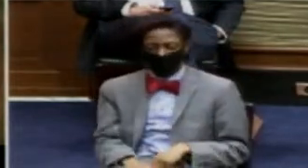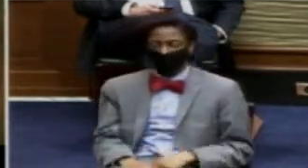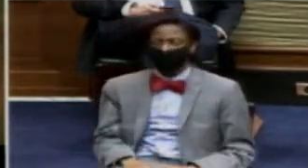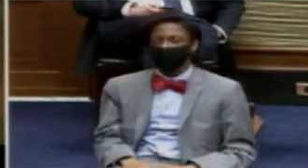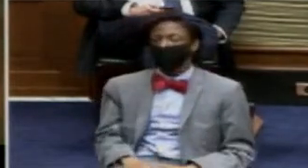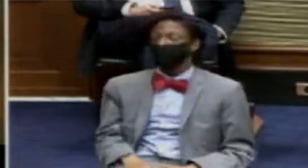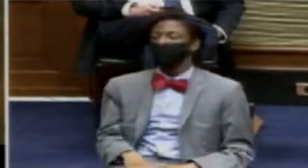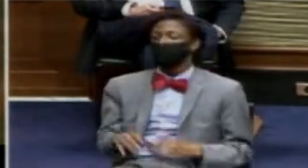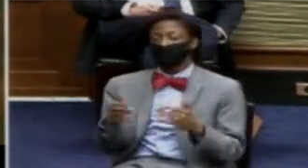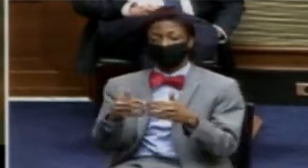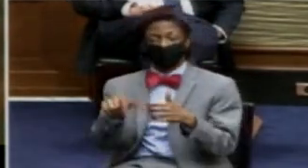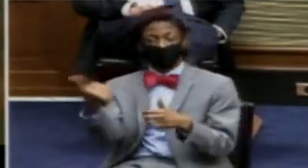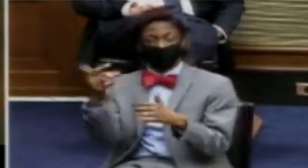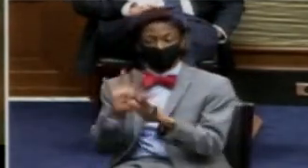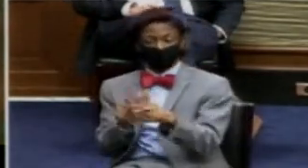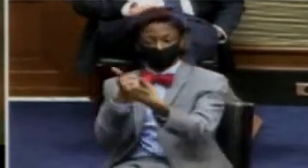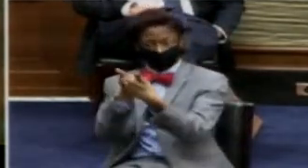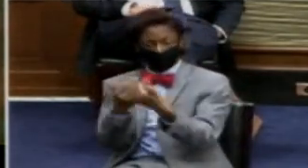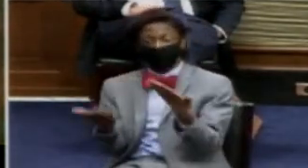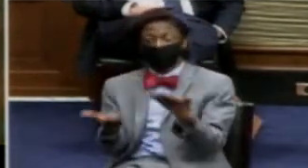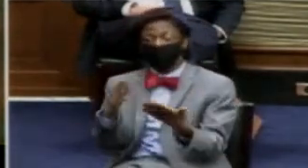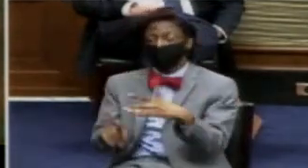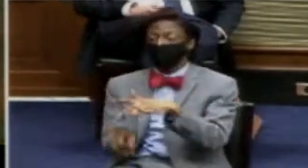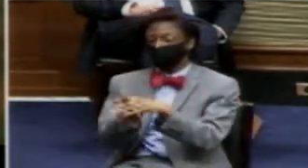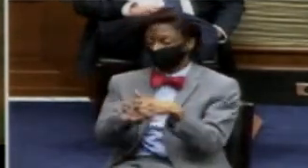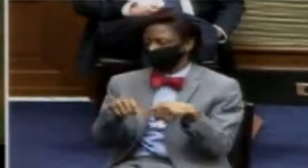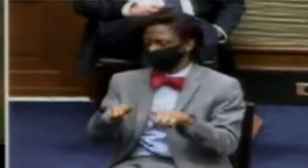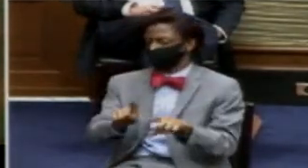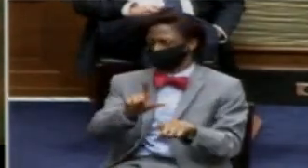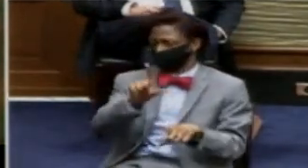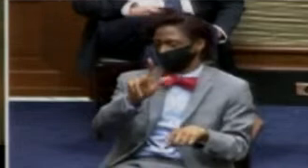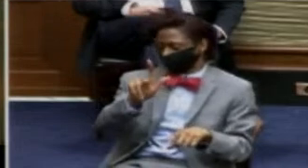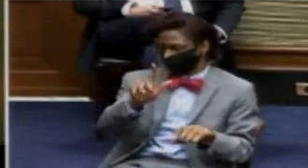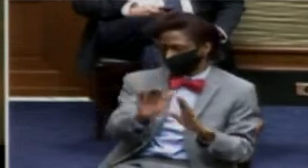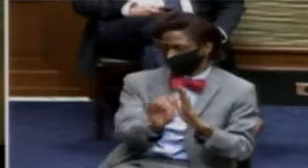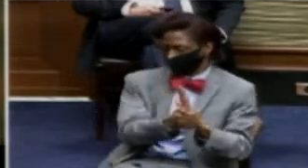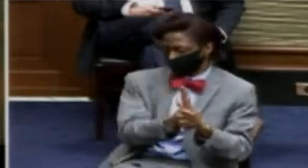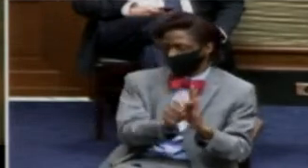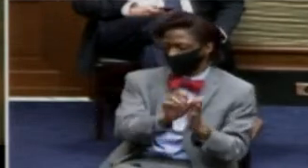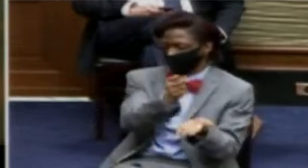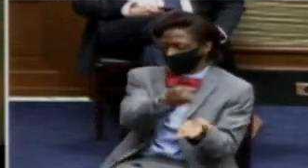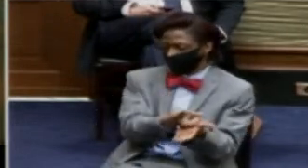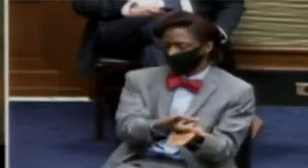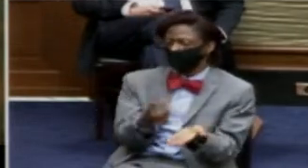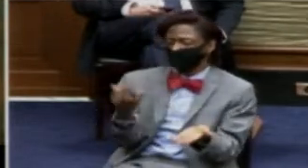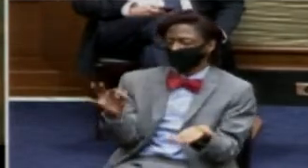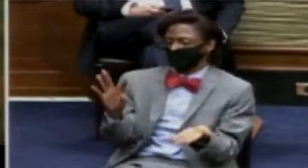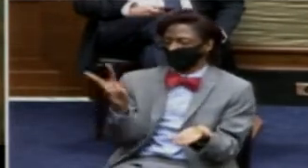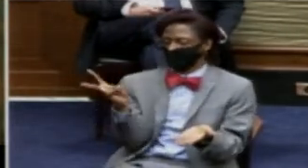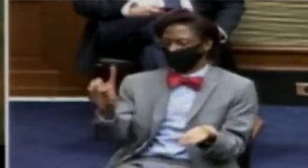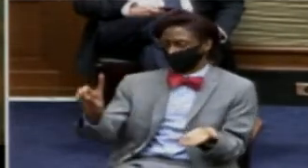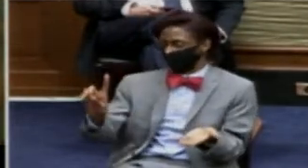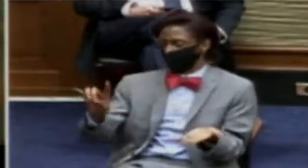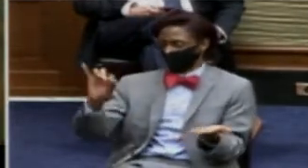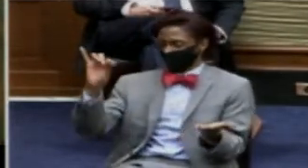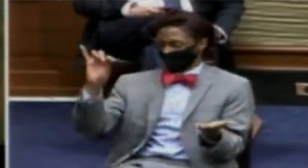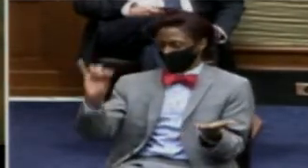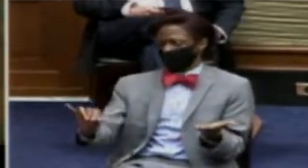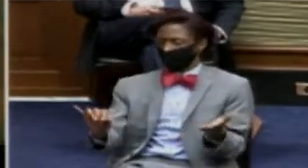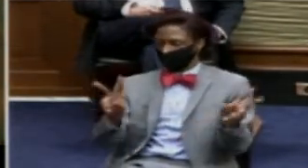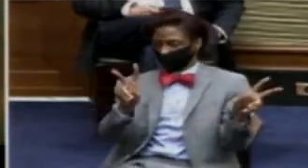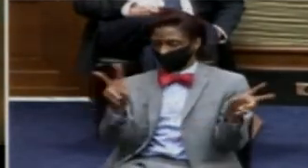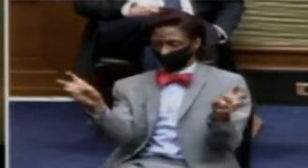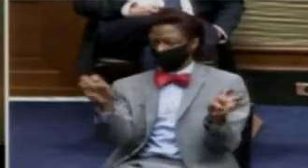A separate challenge may arise under the 23rd Amendment, ratified in 1961, which directs, quote,